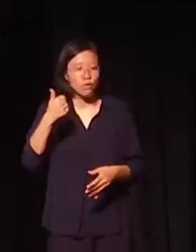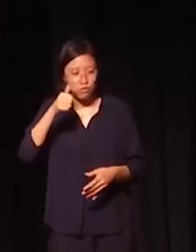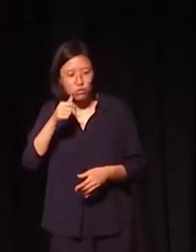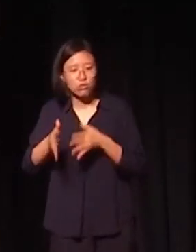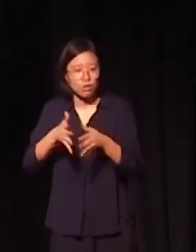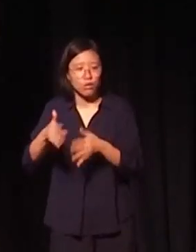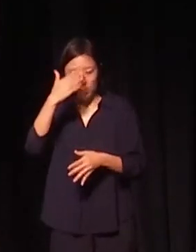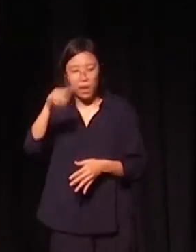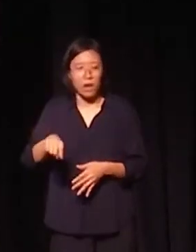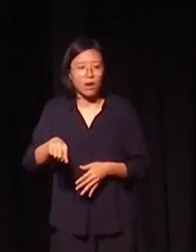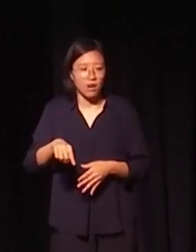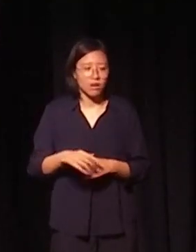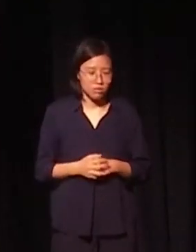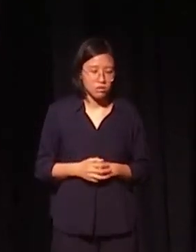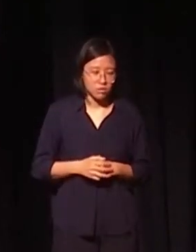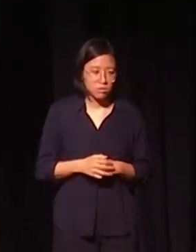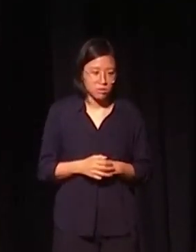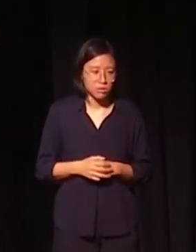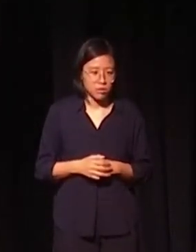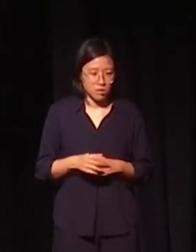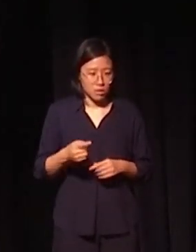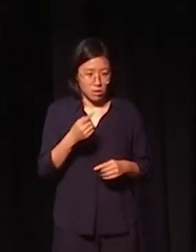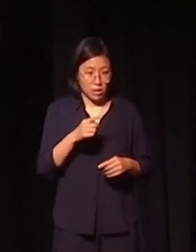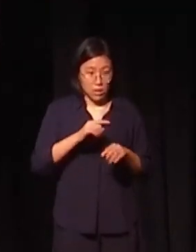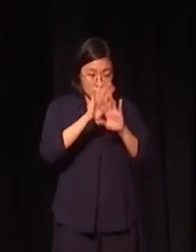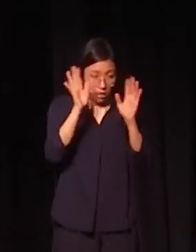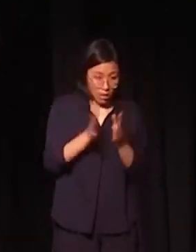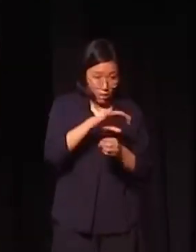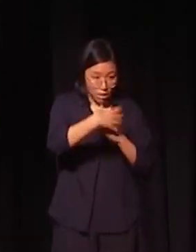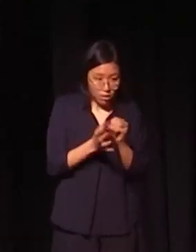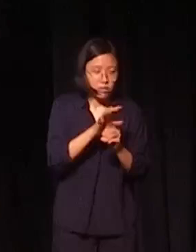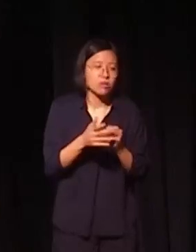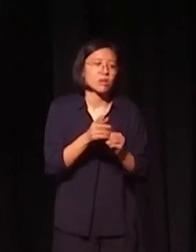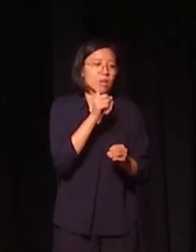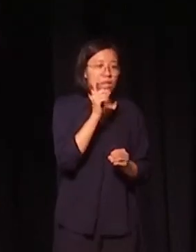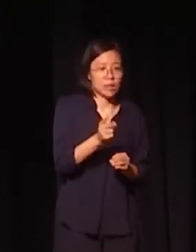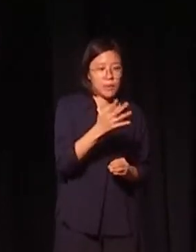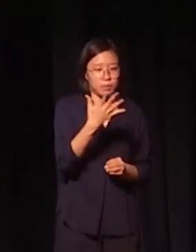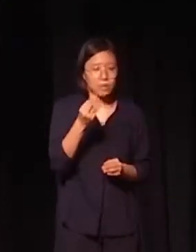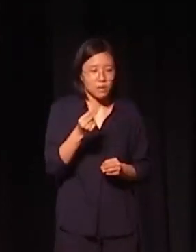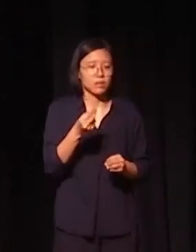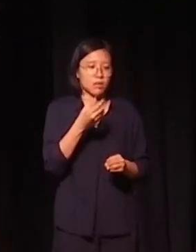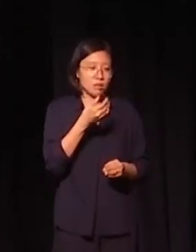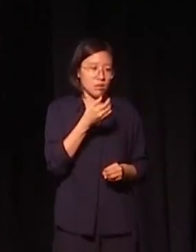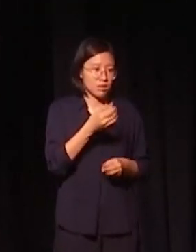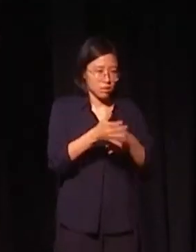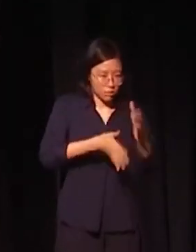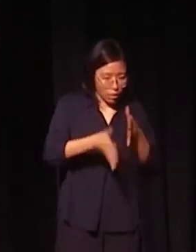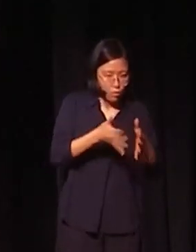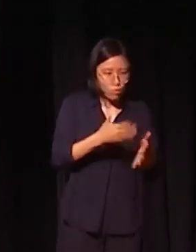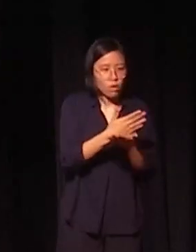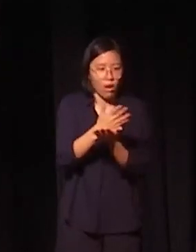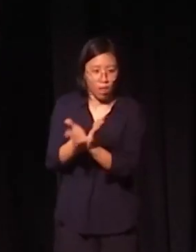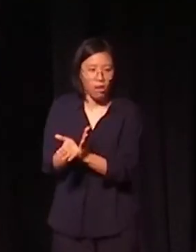checked on Ethnologue, there were 157 sign languages listed, and to